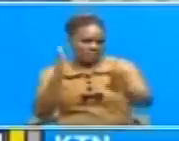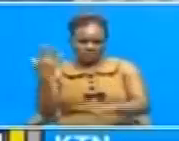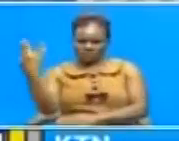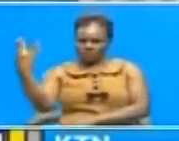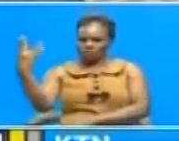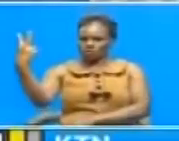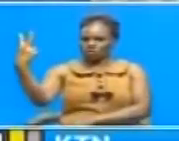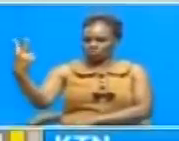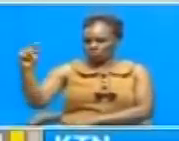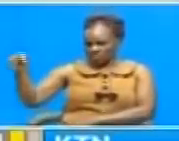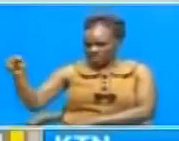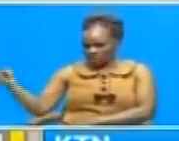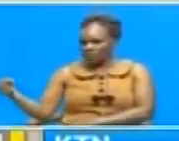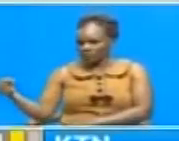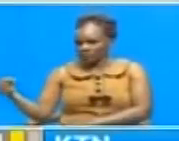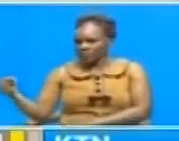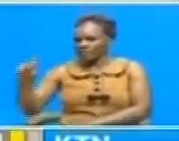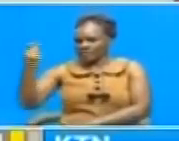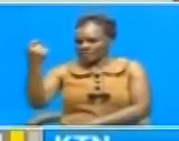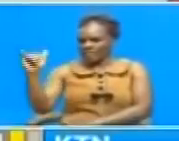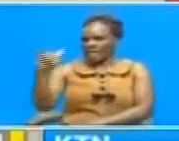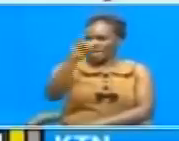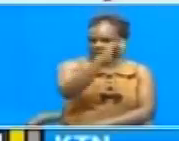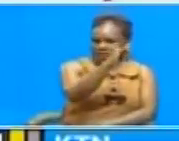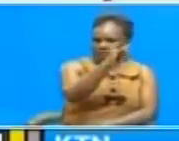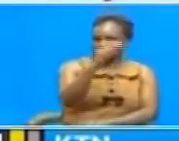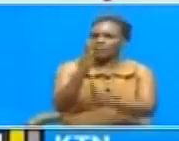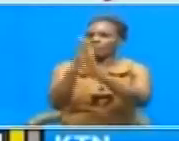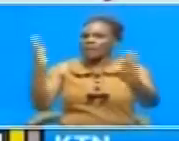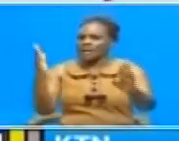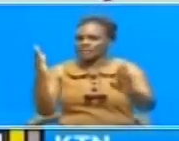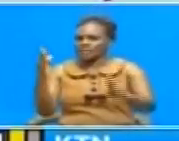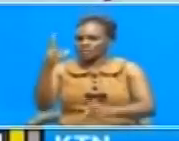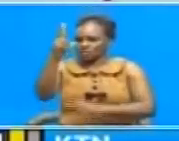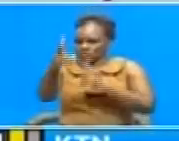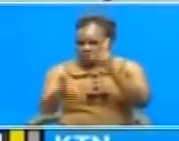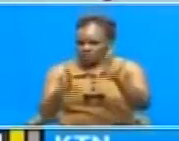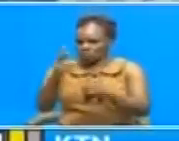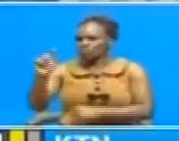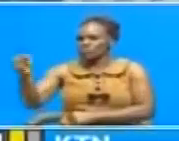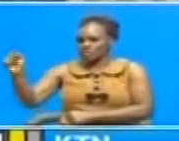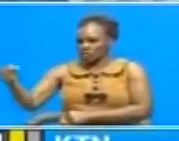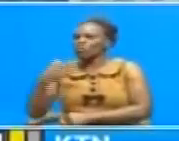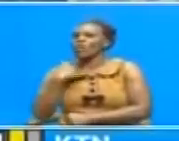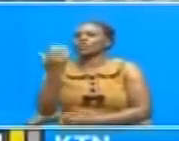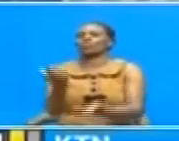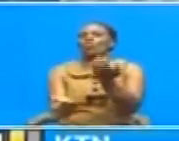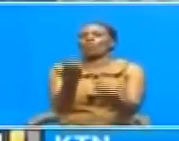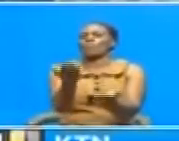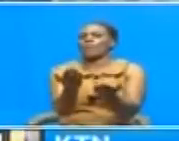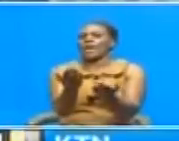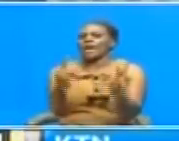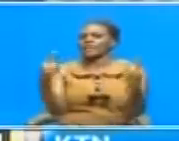42 million. Kenya Airways buses is 22 million. It's